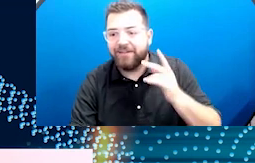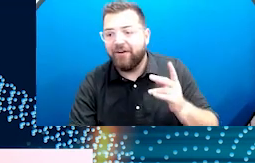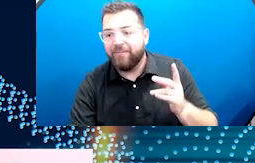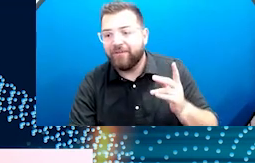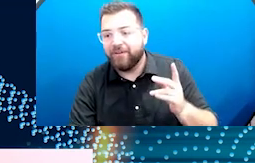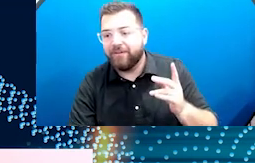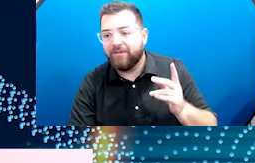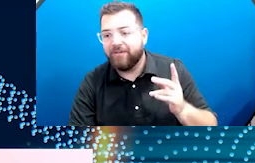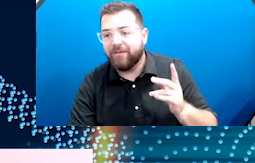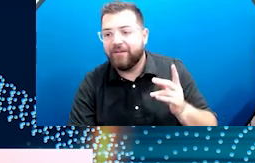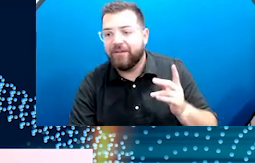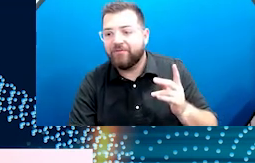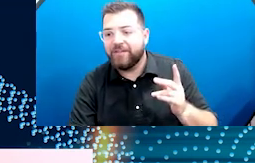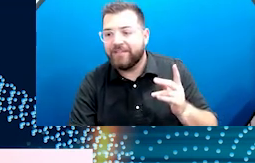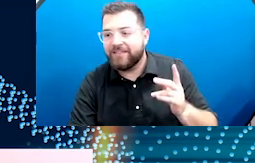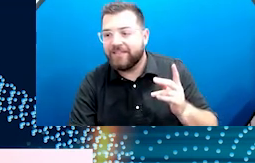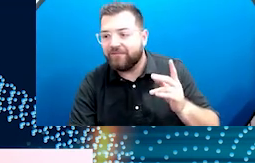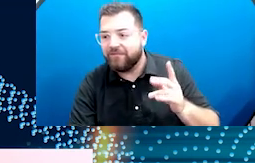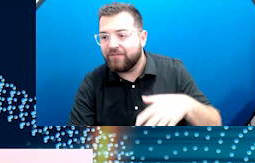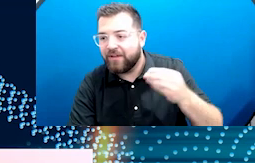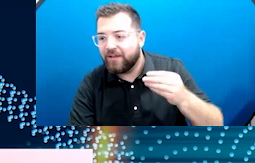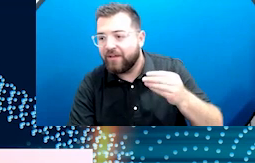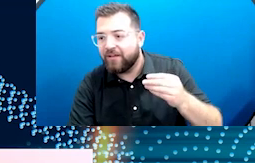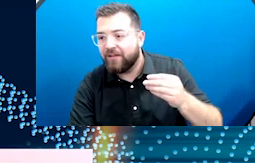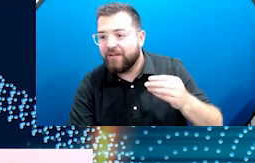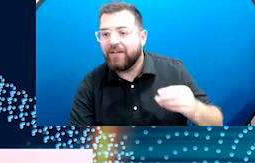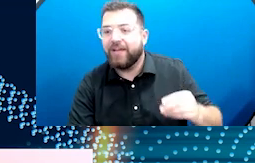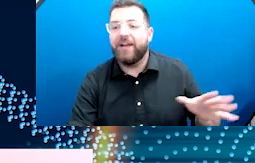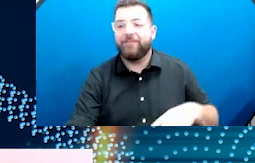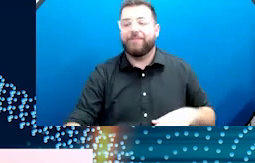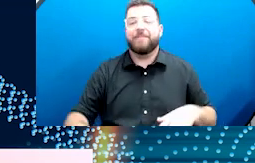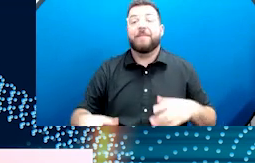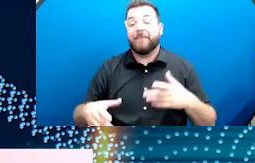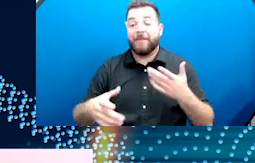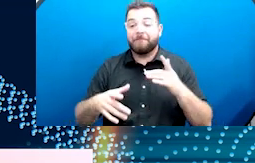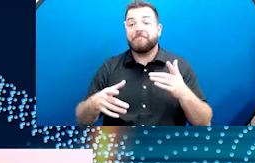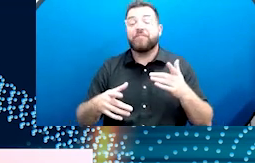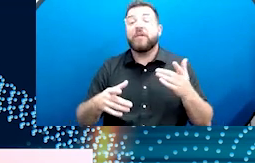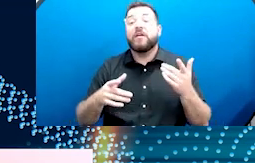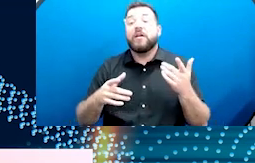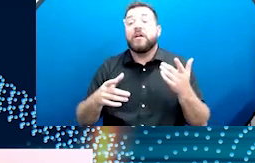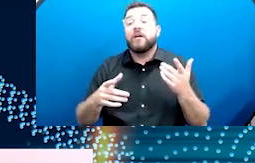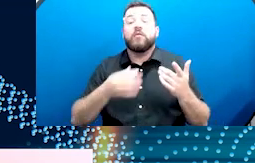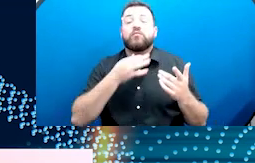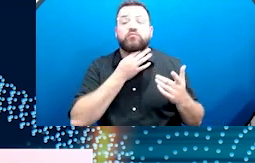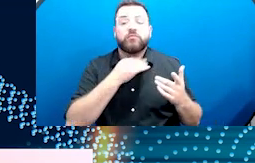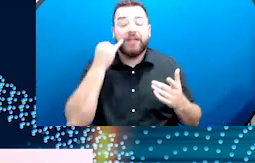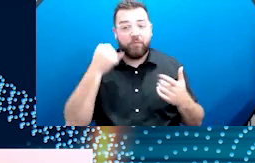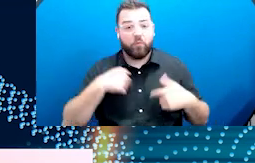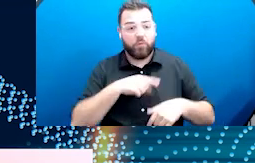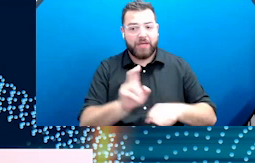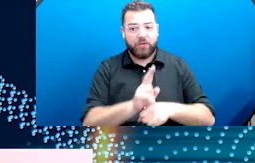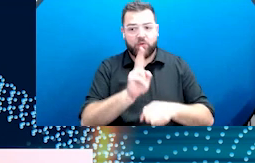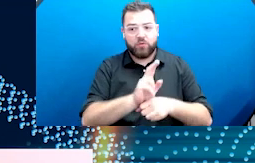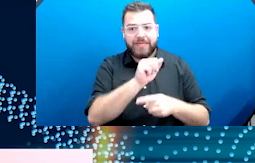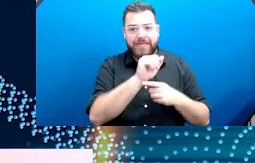day we've been taking notes and typing everything down, asking for the slides and everything like that. What if you could have AI create